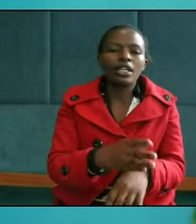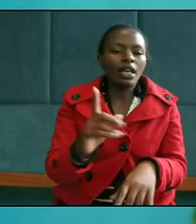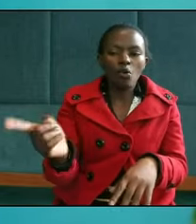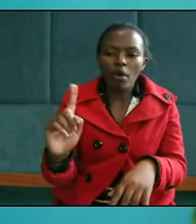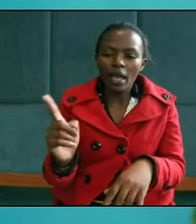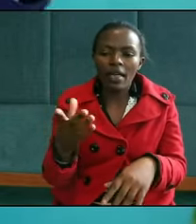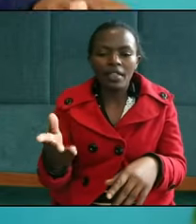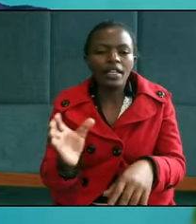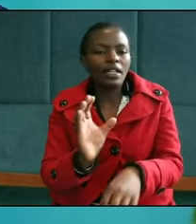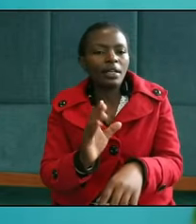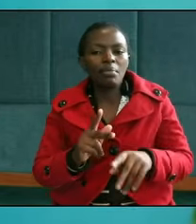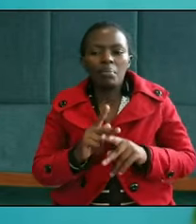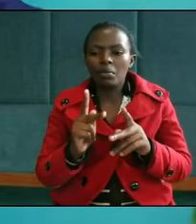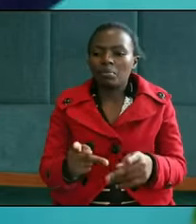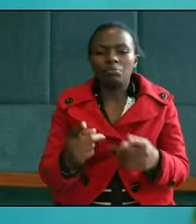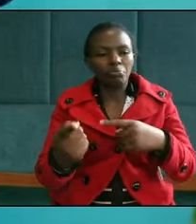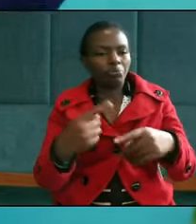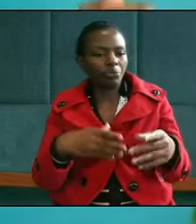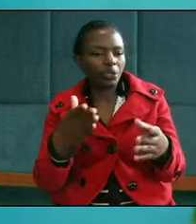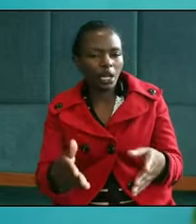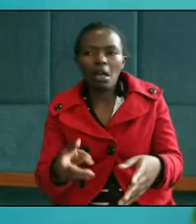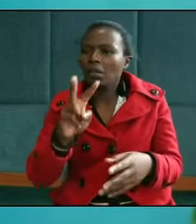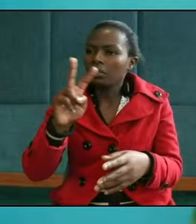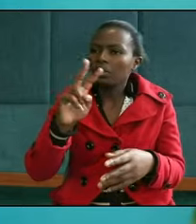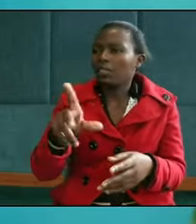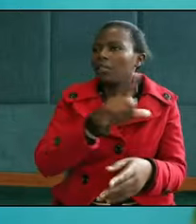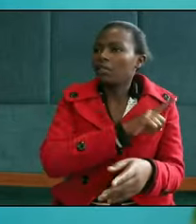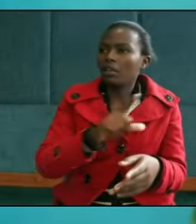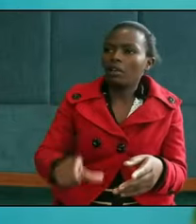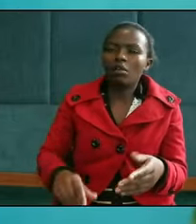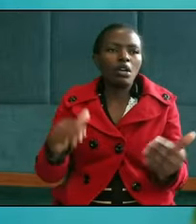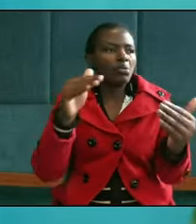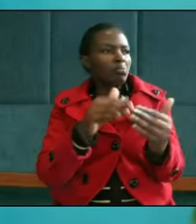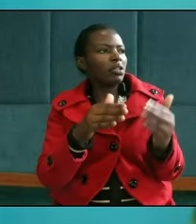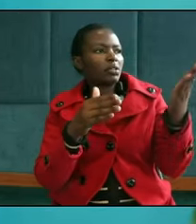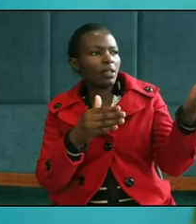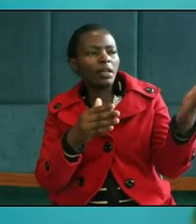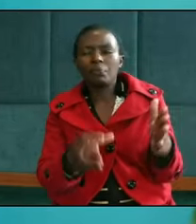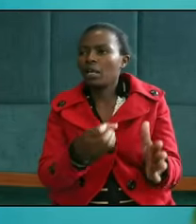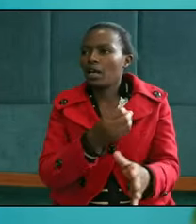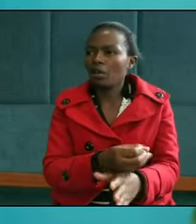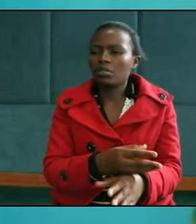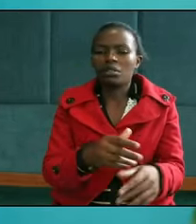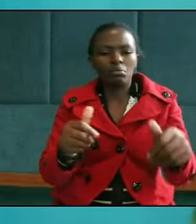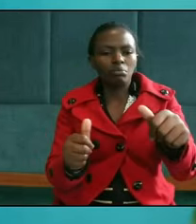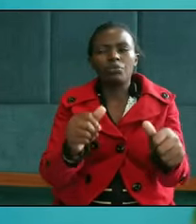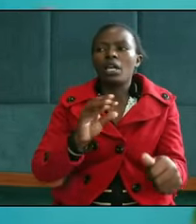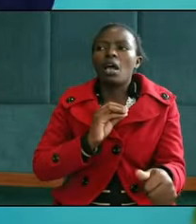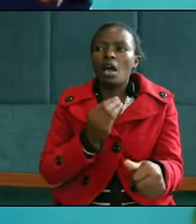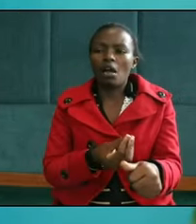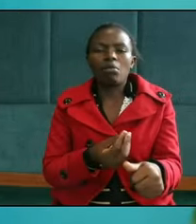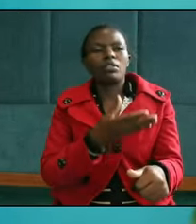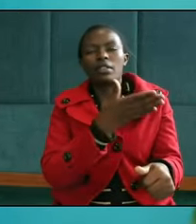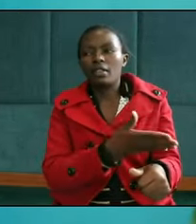connected, when we come here to worship the Lord, when we meet out there and we park our cars out there, we pull out